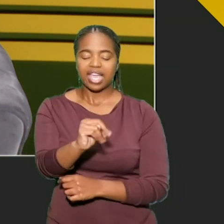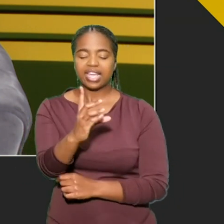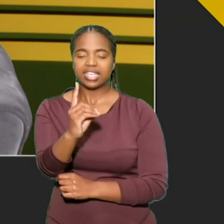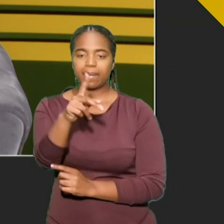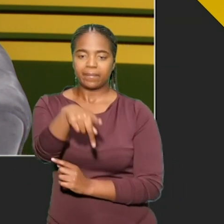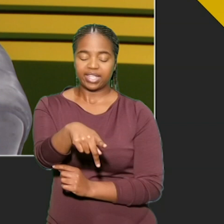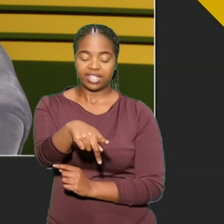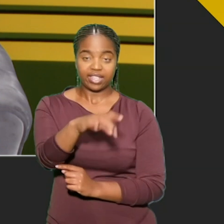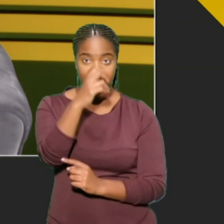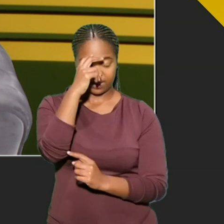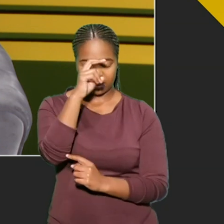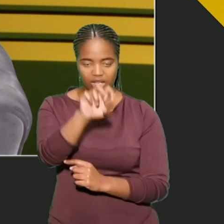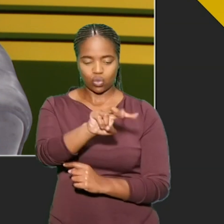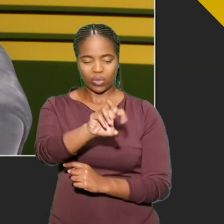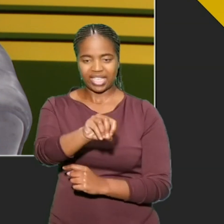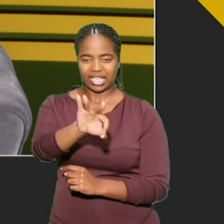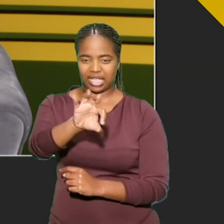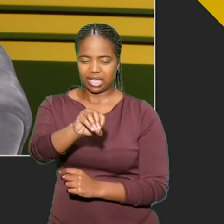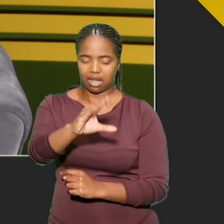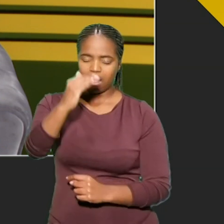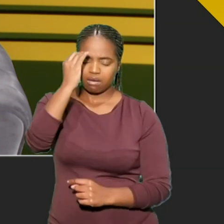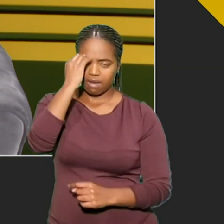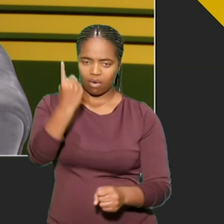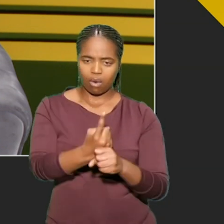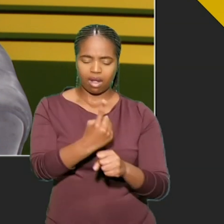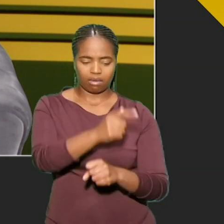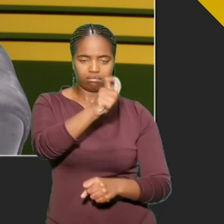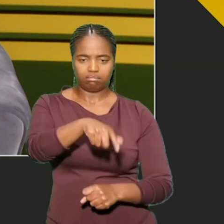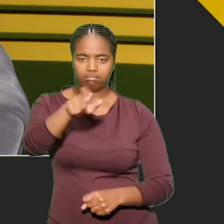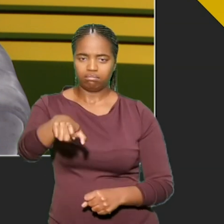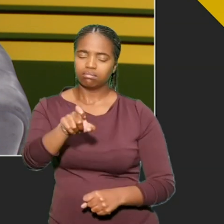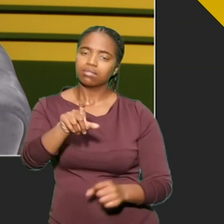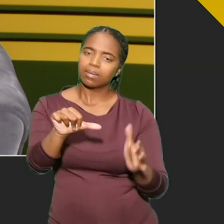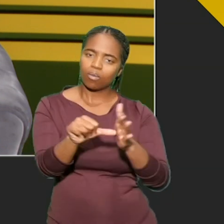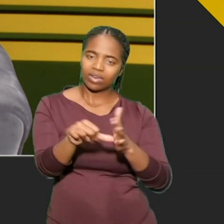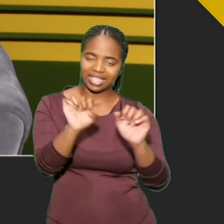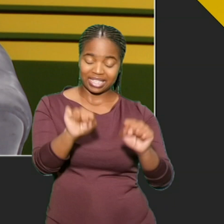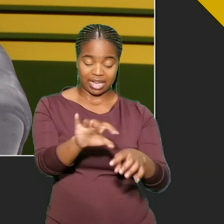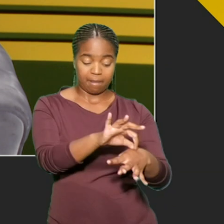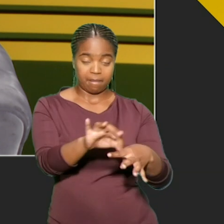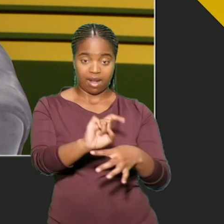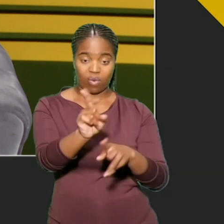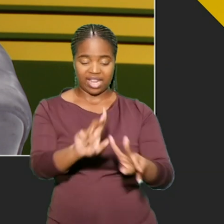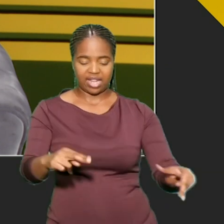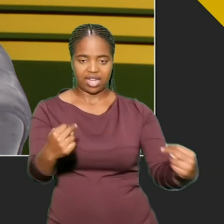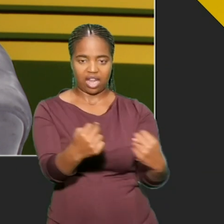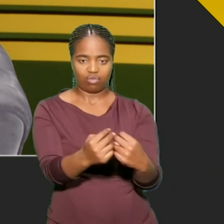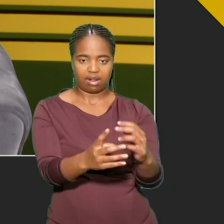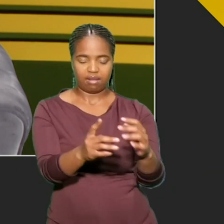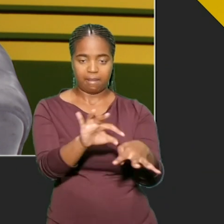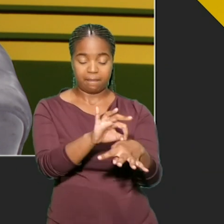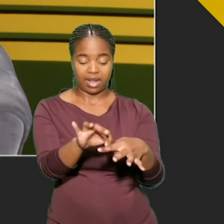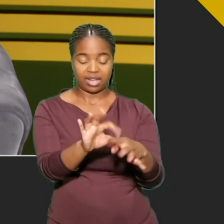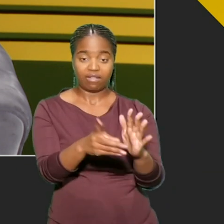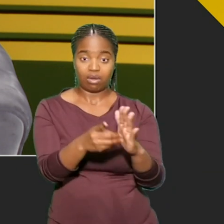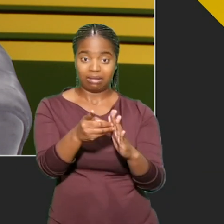vision 2030. Now of course for every Muswa in South Africa it's important for them to know what the plan is there. But is this